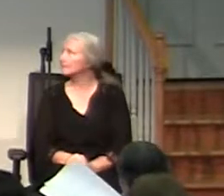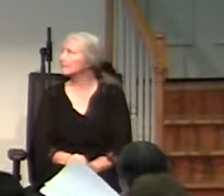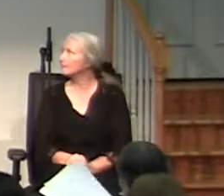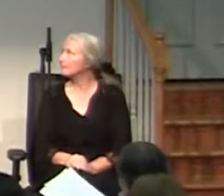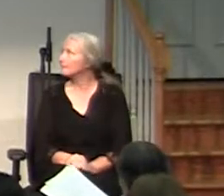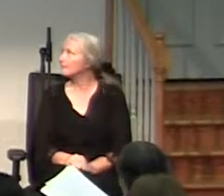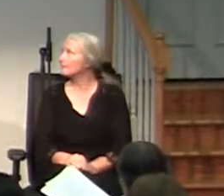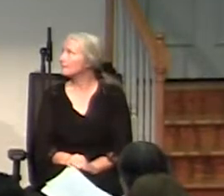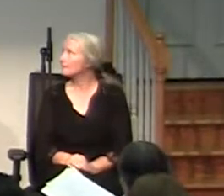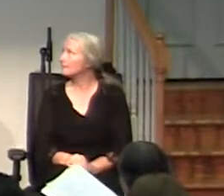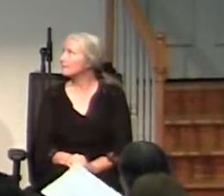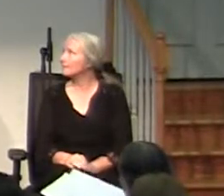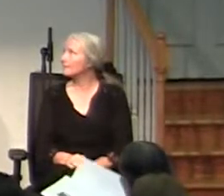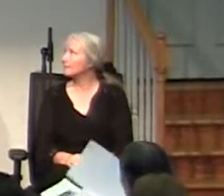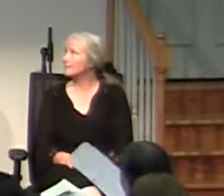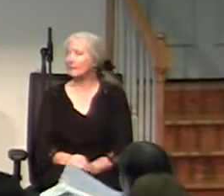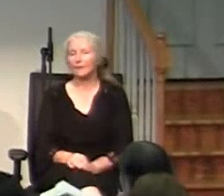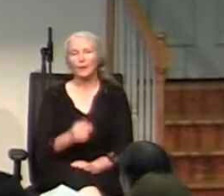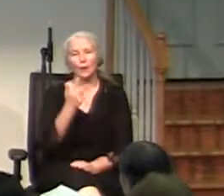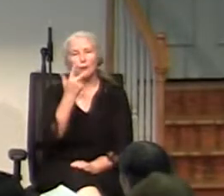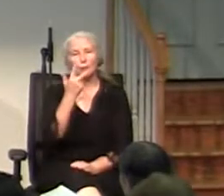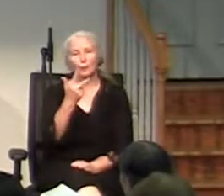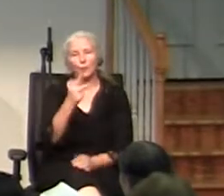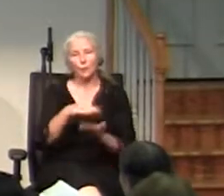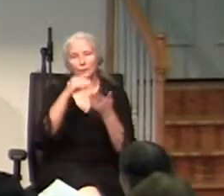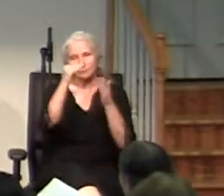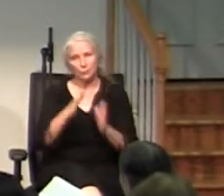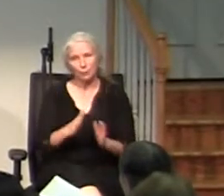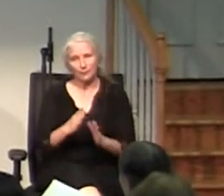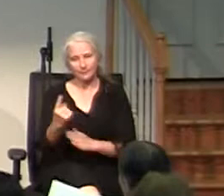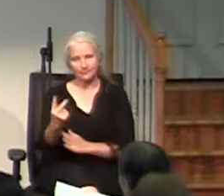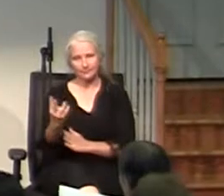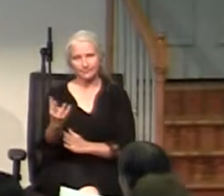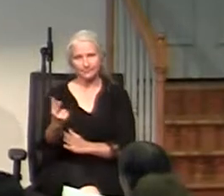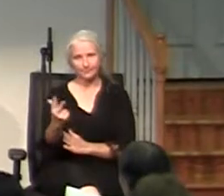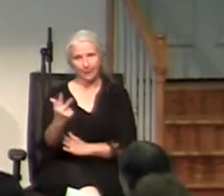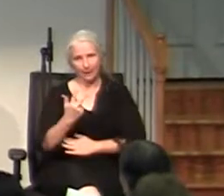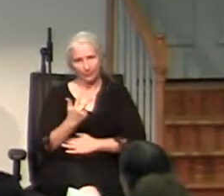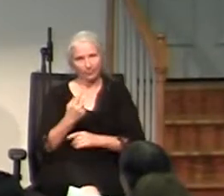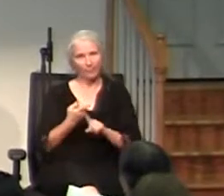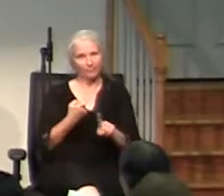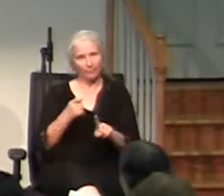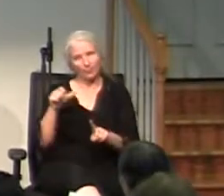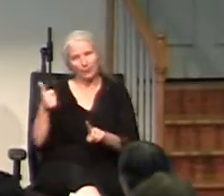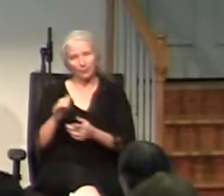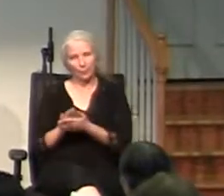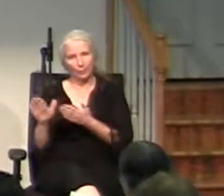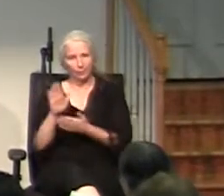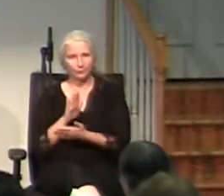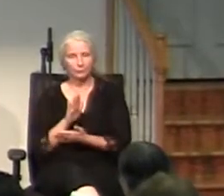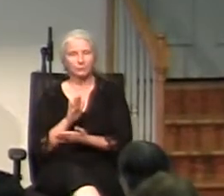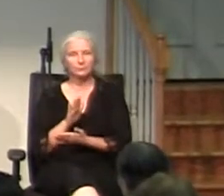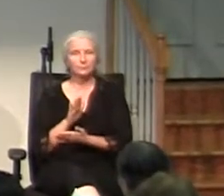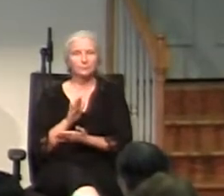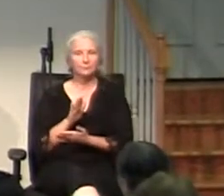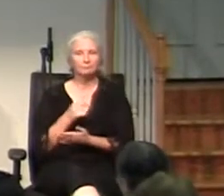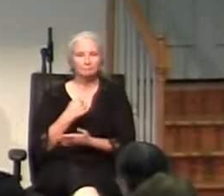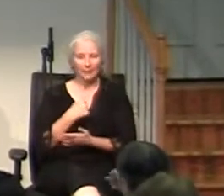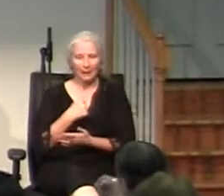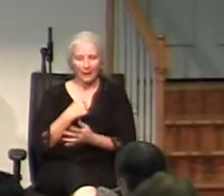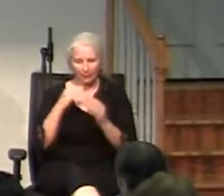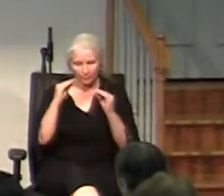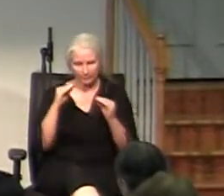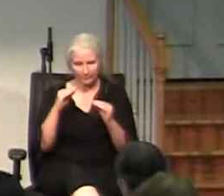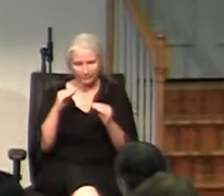Theology. There were three students that came to me from one of our colleges. I'd been giving studies in the